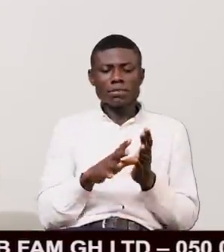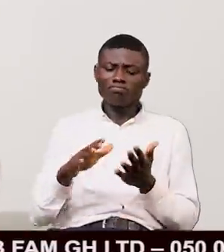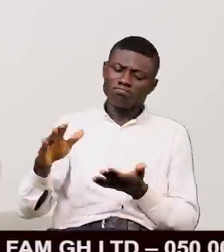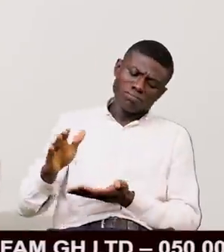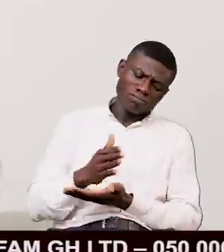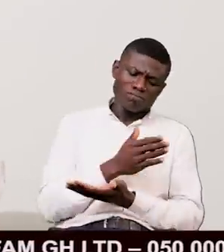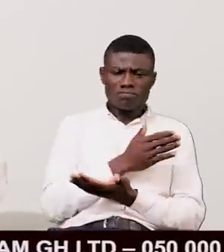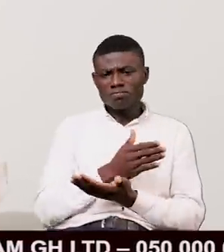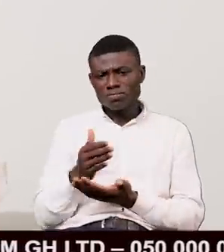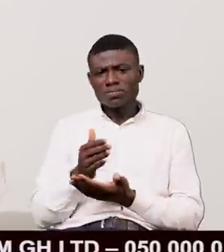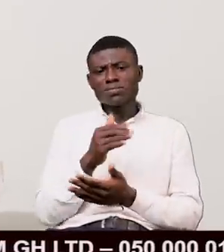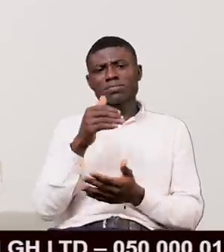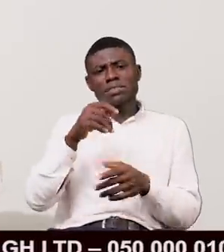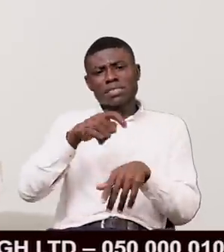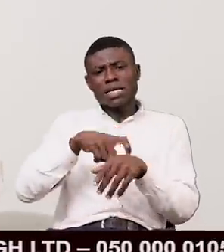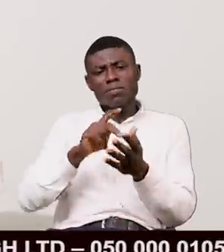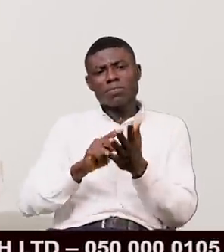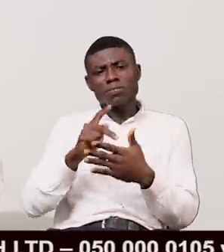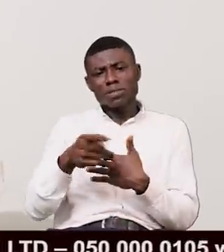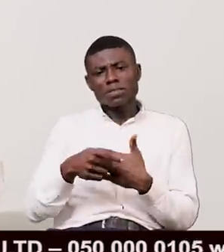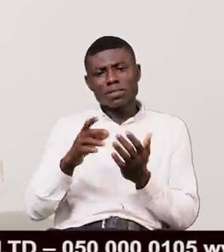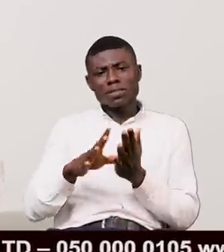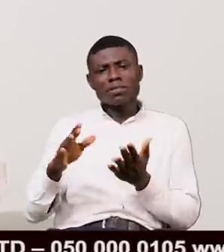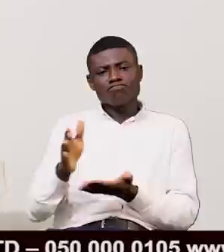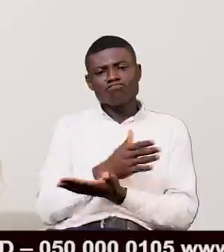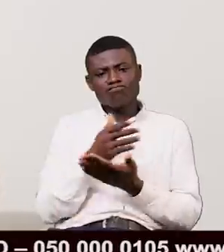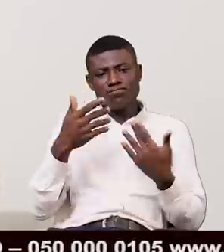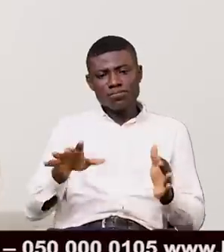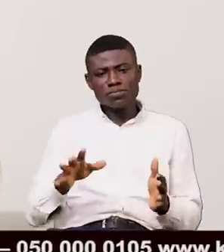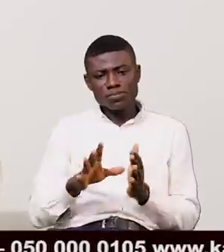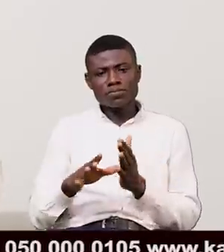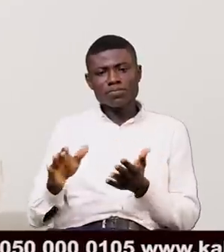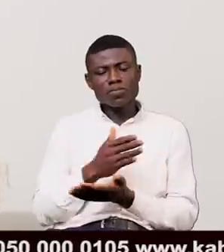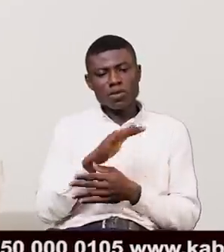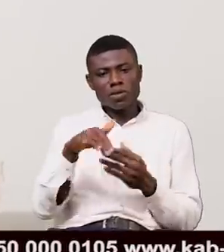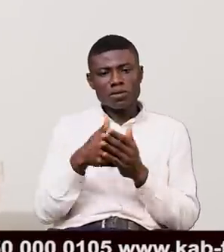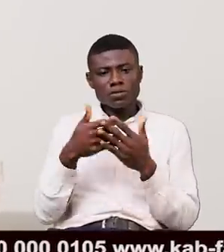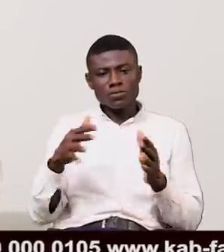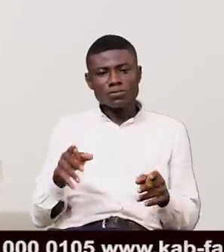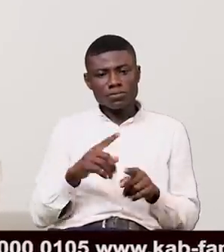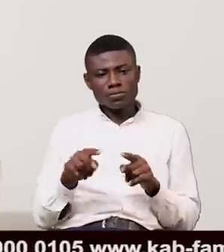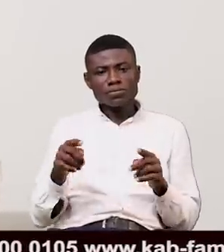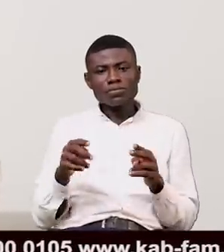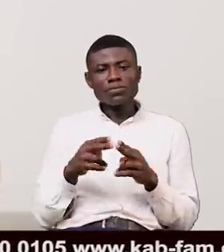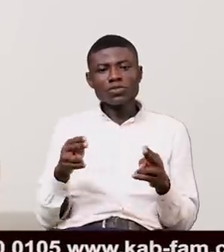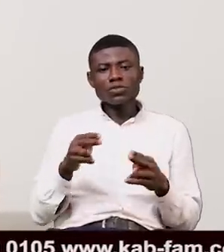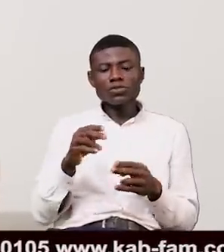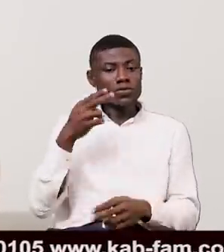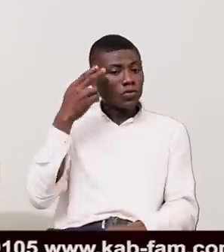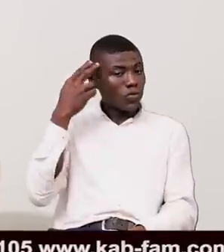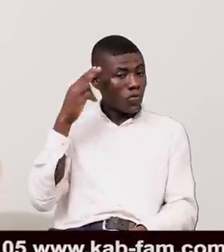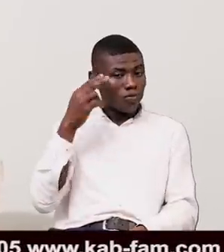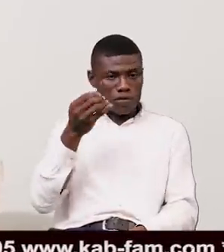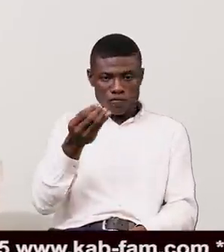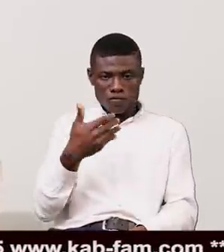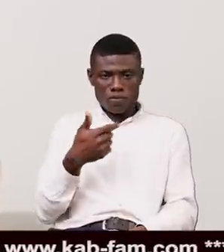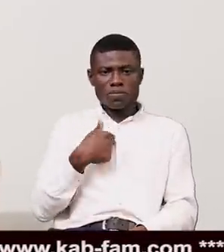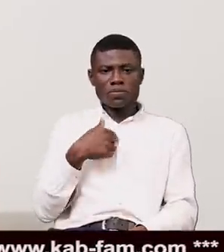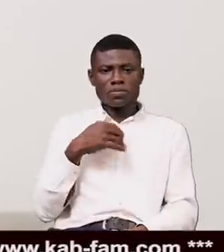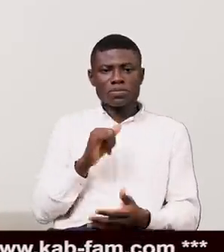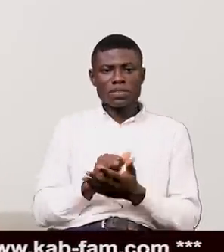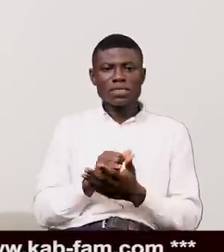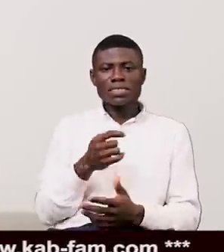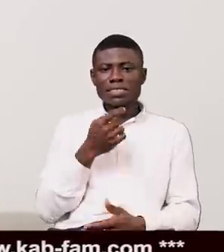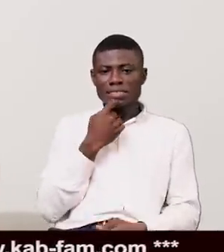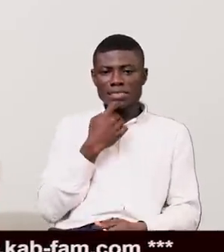nyum. Enti e beto nyum wie no na. O beto de nyum wie. Enti ni wofa e ka che mi say ni